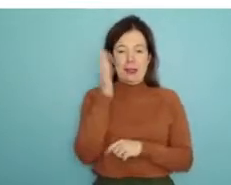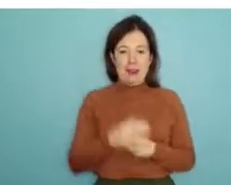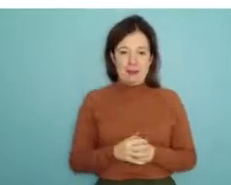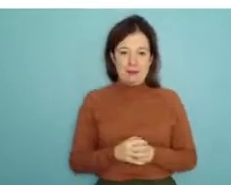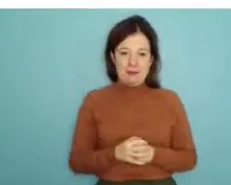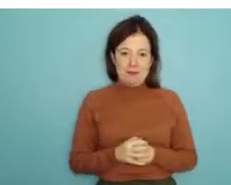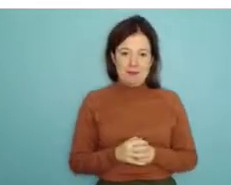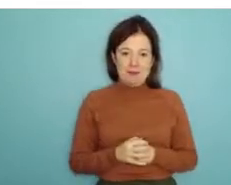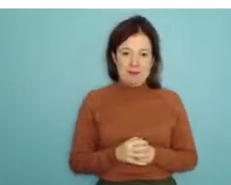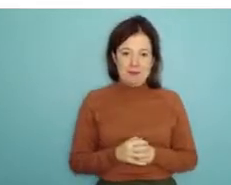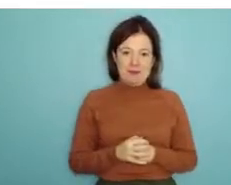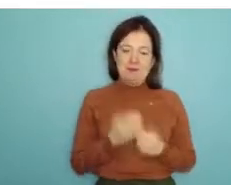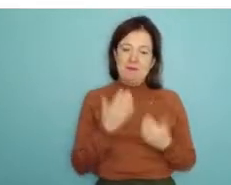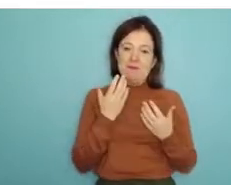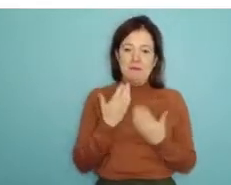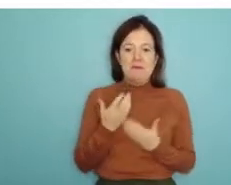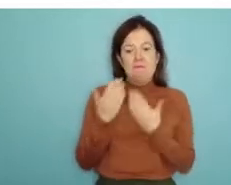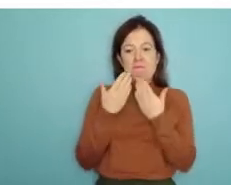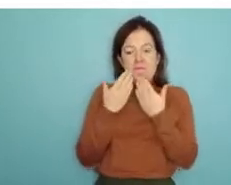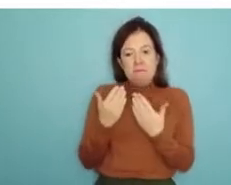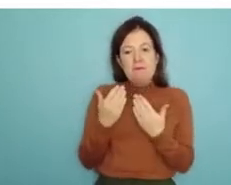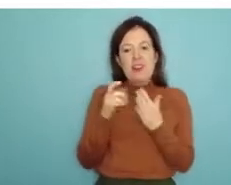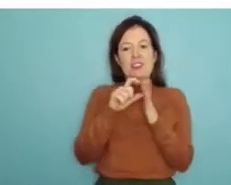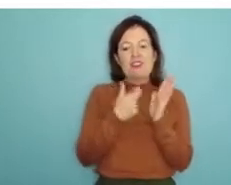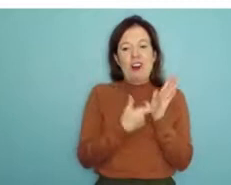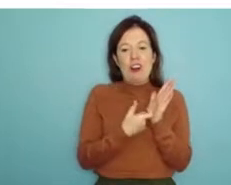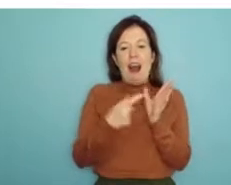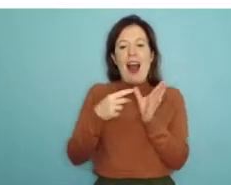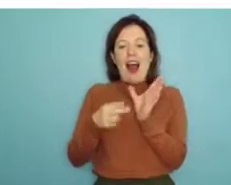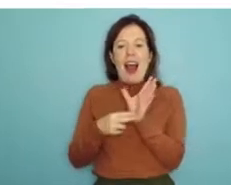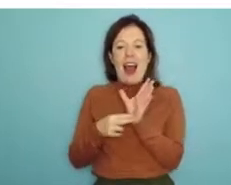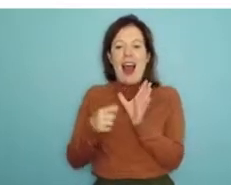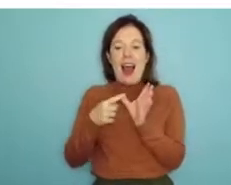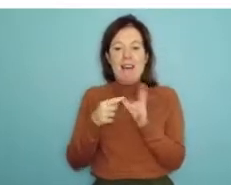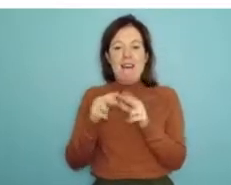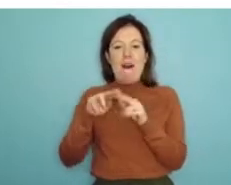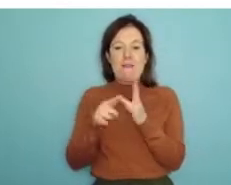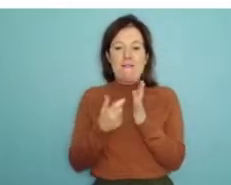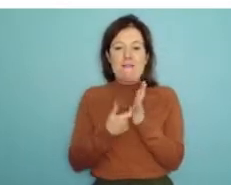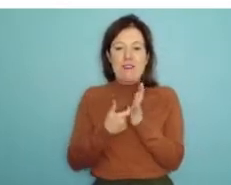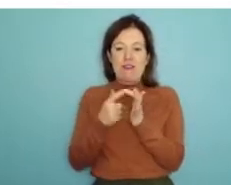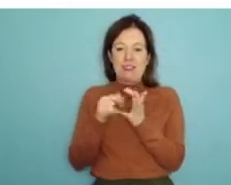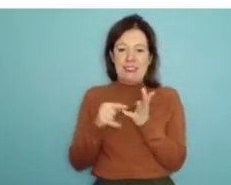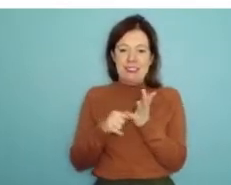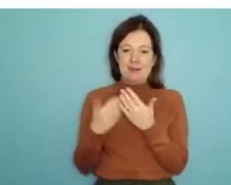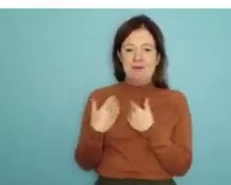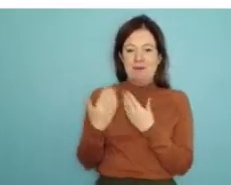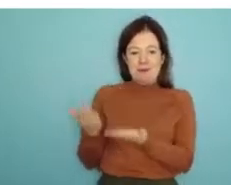that I would like to introduce Dr. Anna Forrest. Anna, over to you.